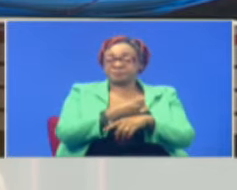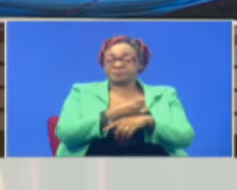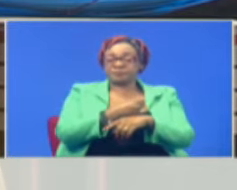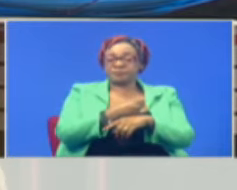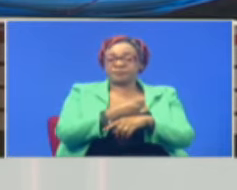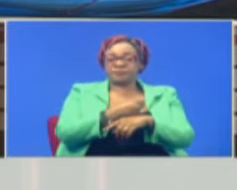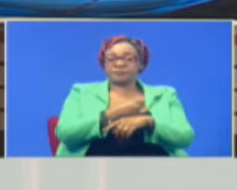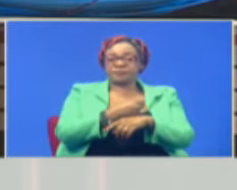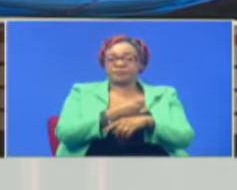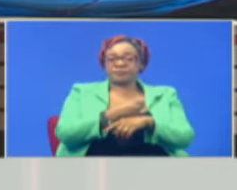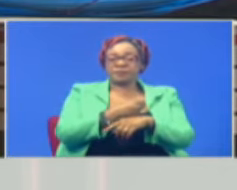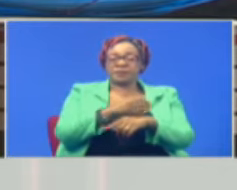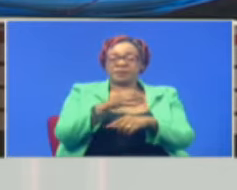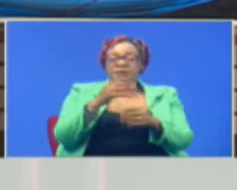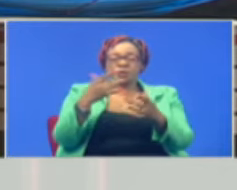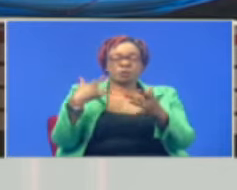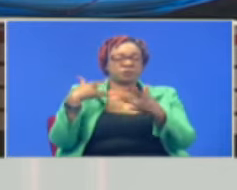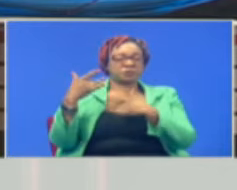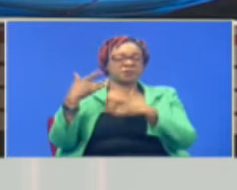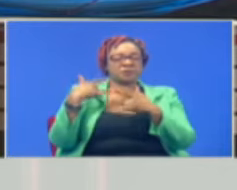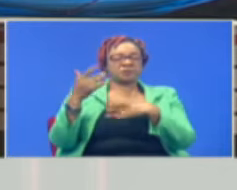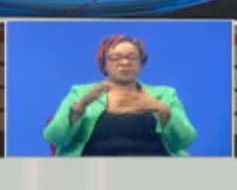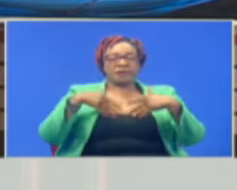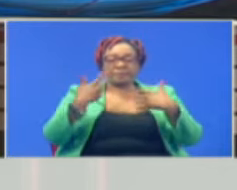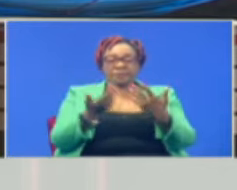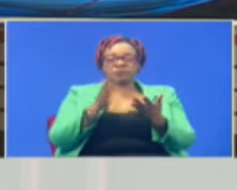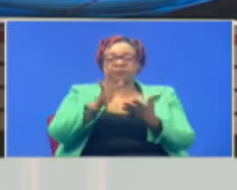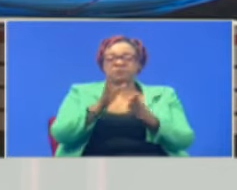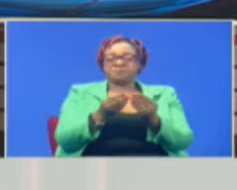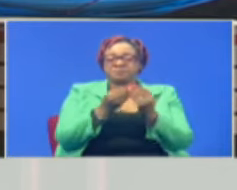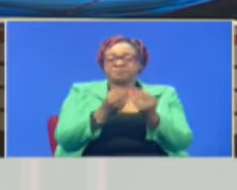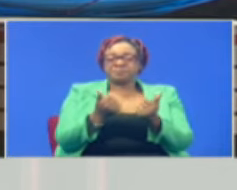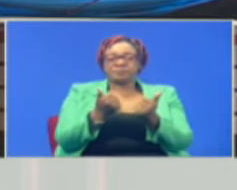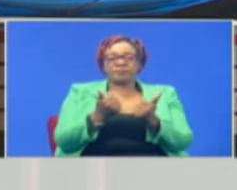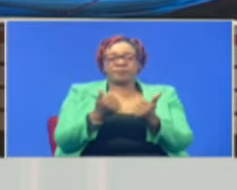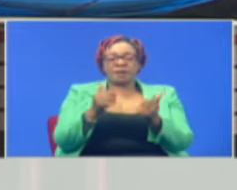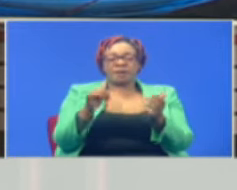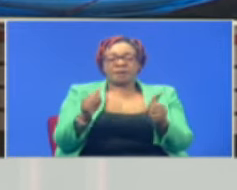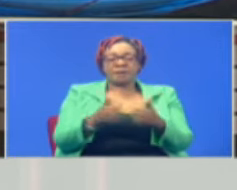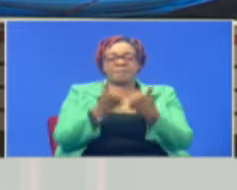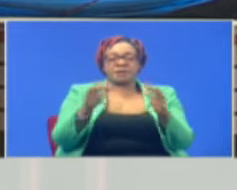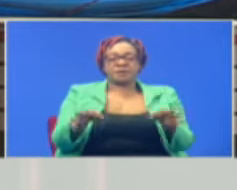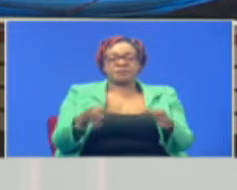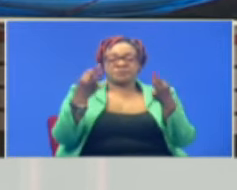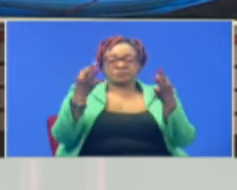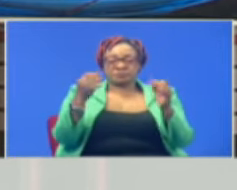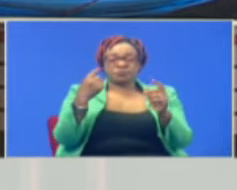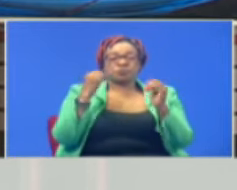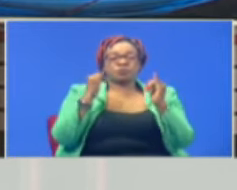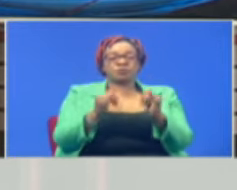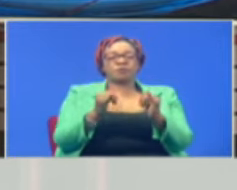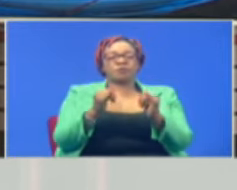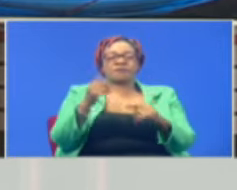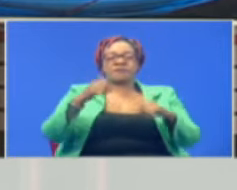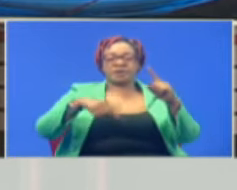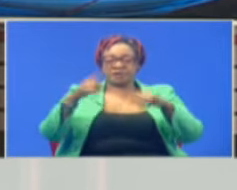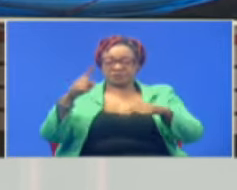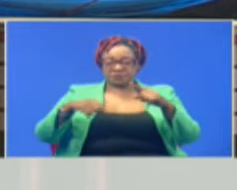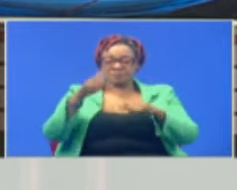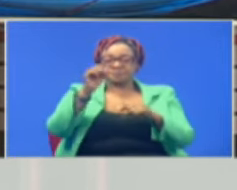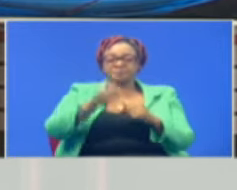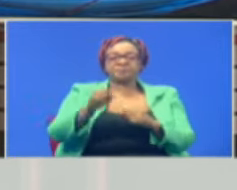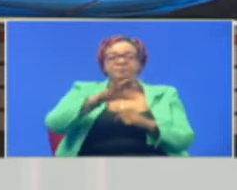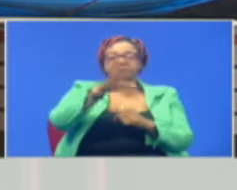vaccine amid concerns over its efficacy following the discovery of new variants. Due to South Africa's new